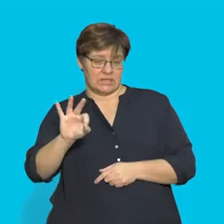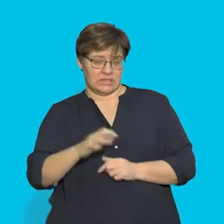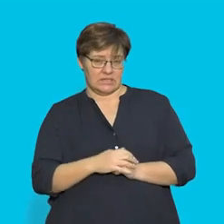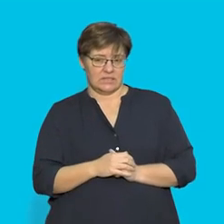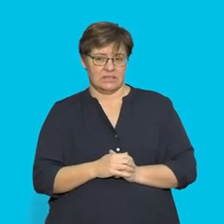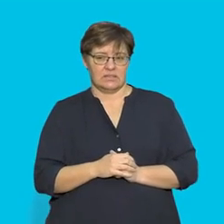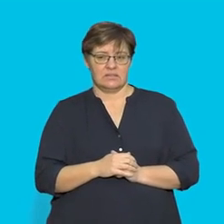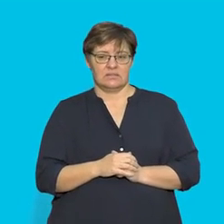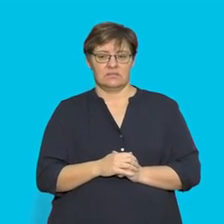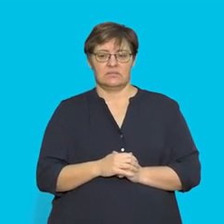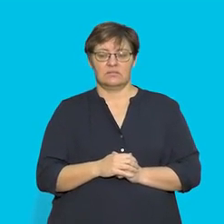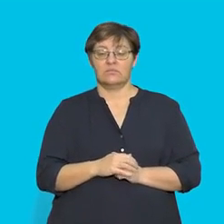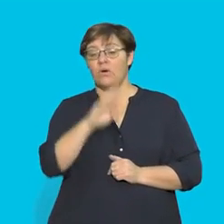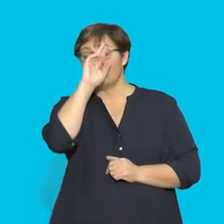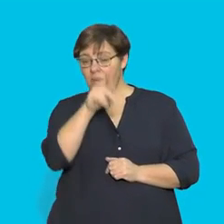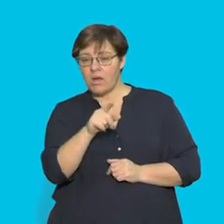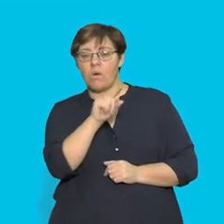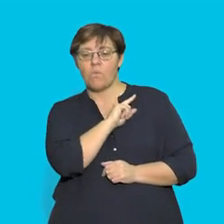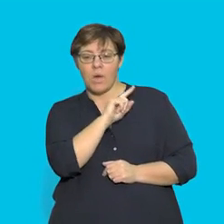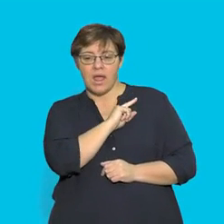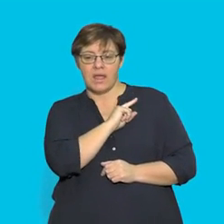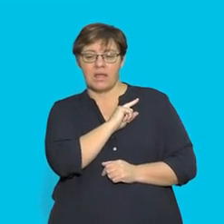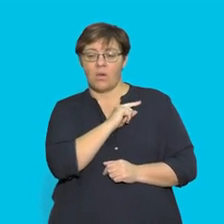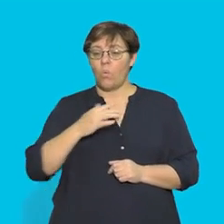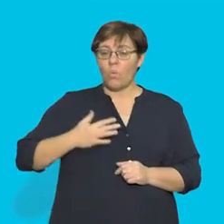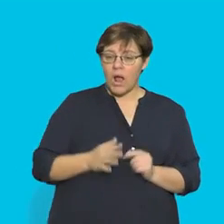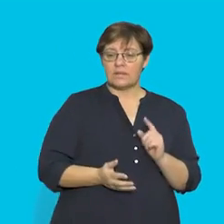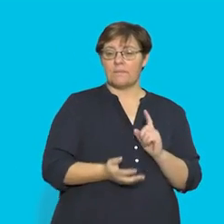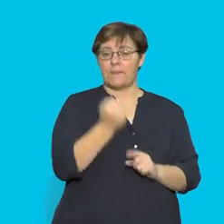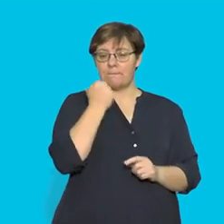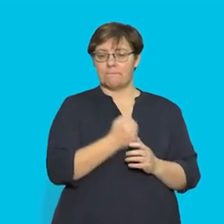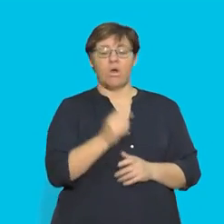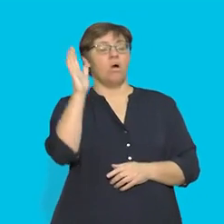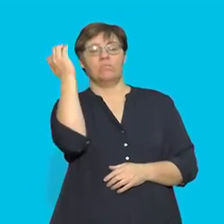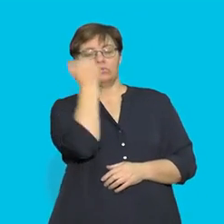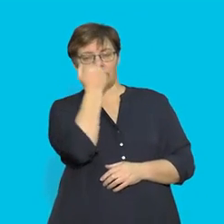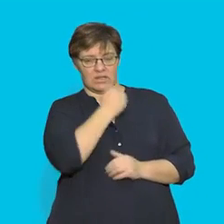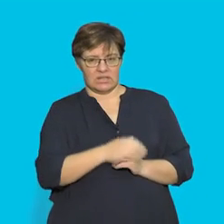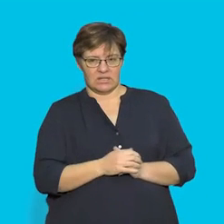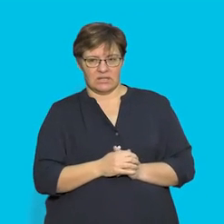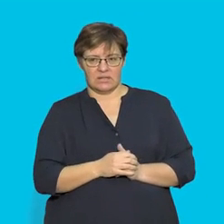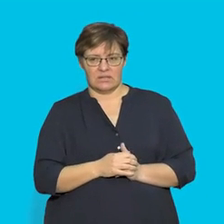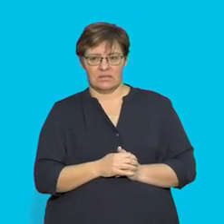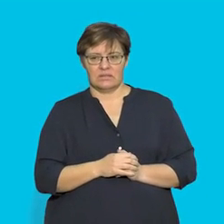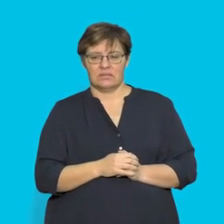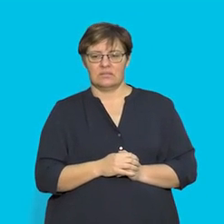47,4523. Okay, and remember, because we want to find, oh, sorry, I haven't written